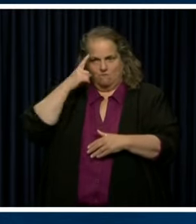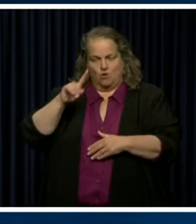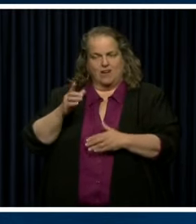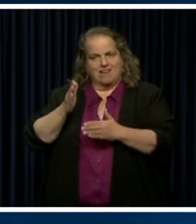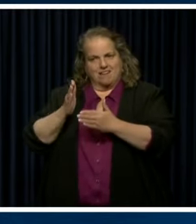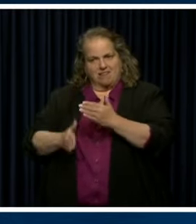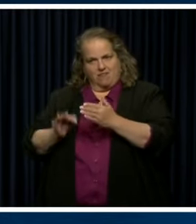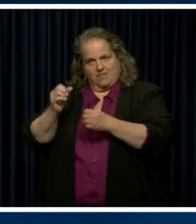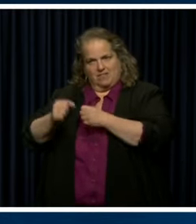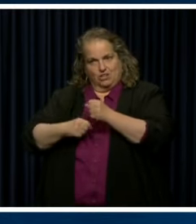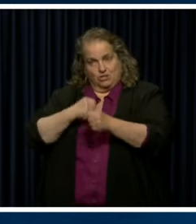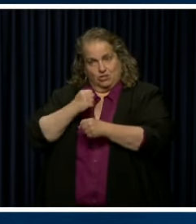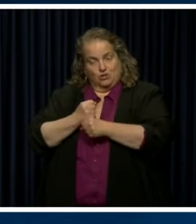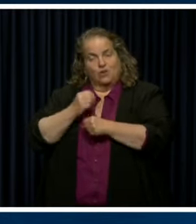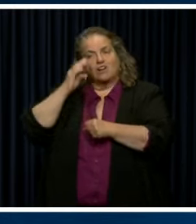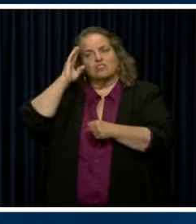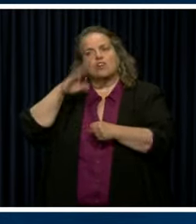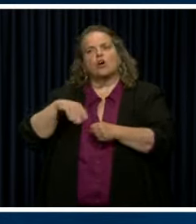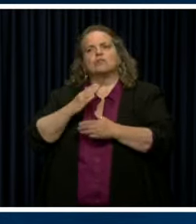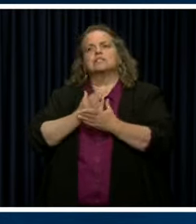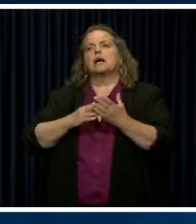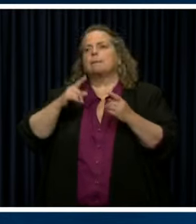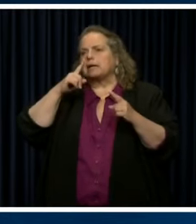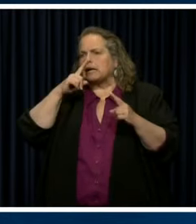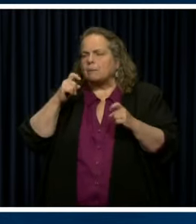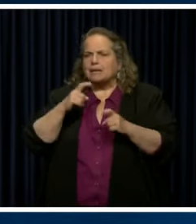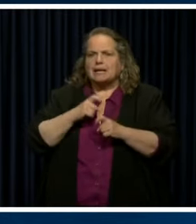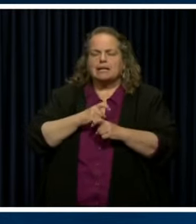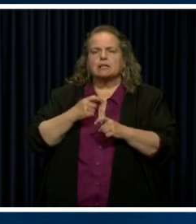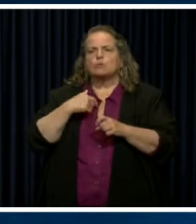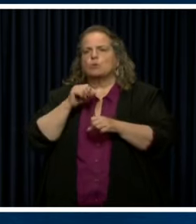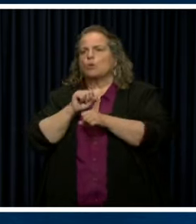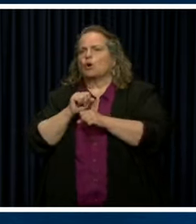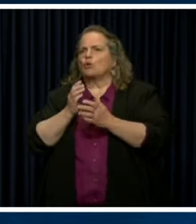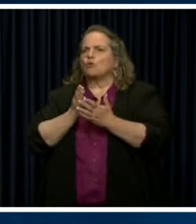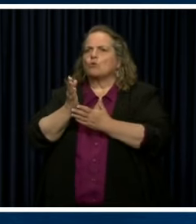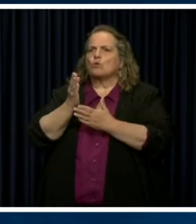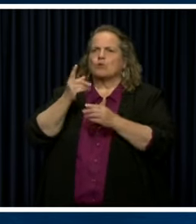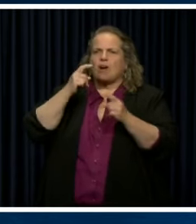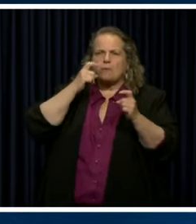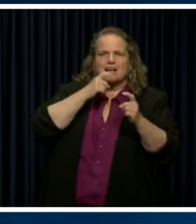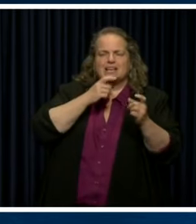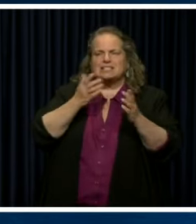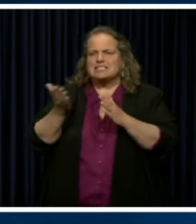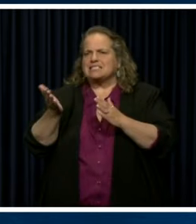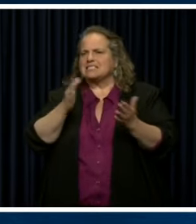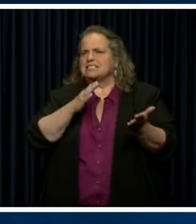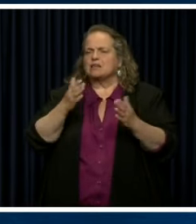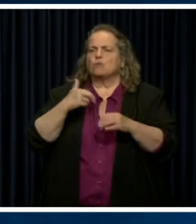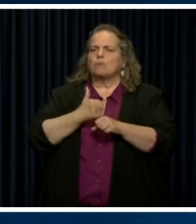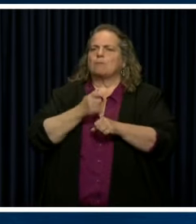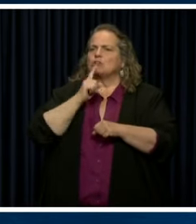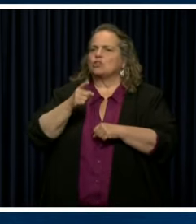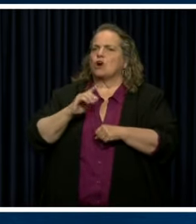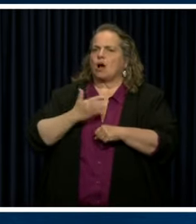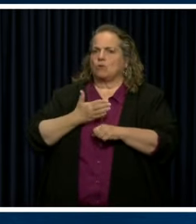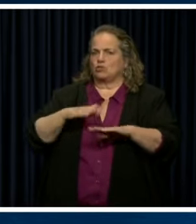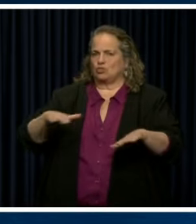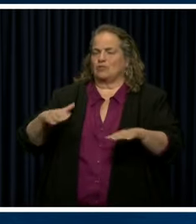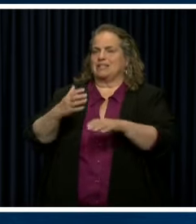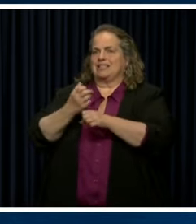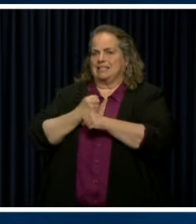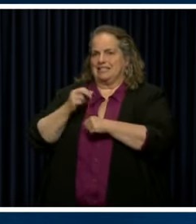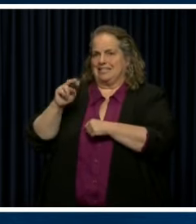of the year. I know that there are some complications. We're working through it. We're going to make sure that our kiddos get the